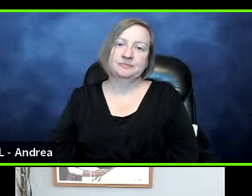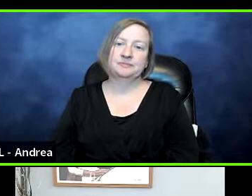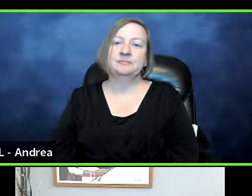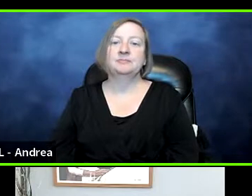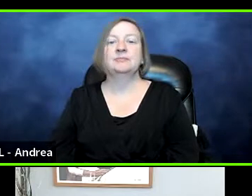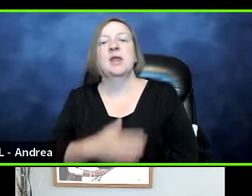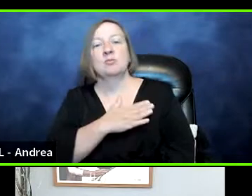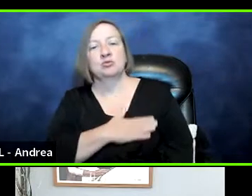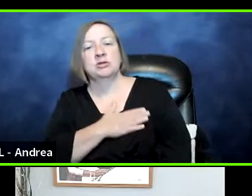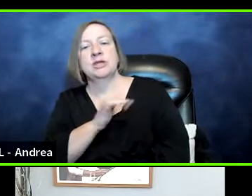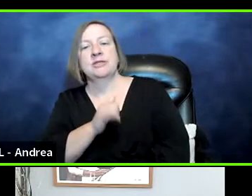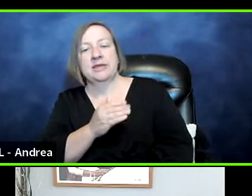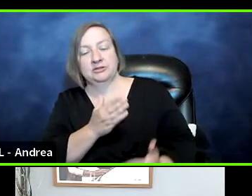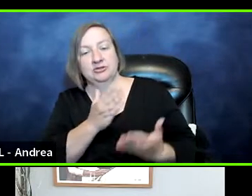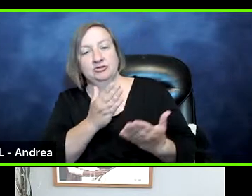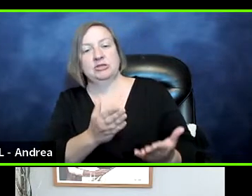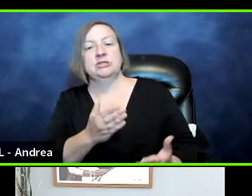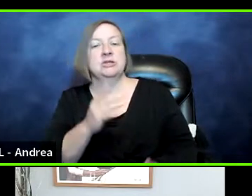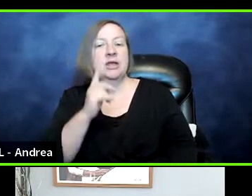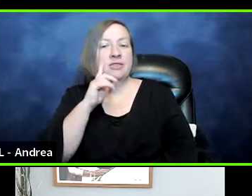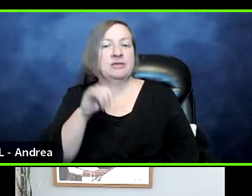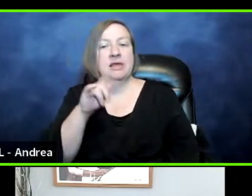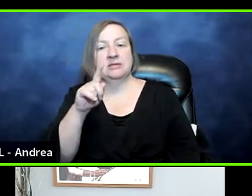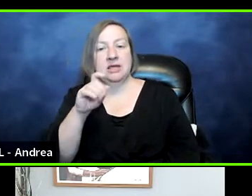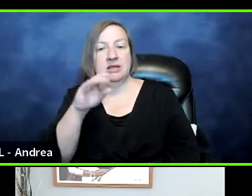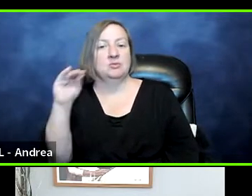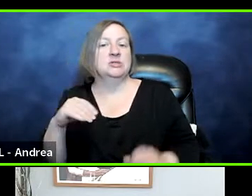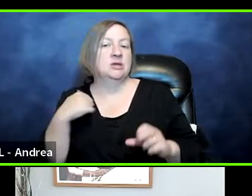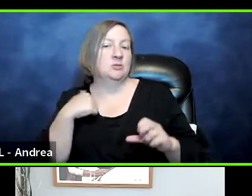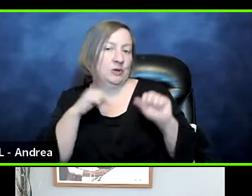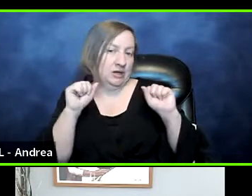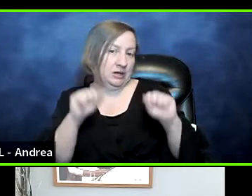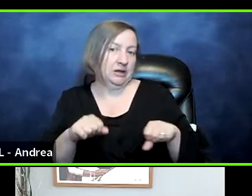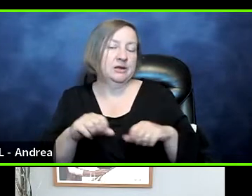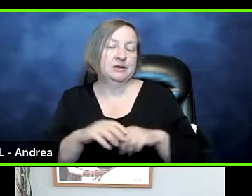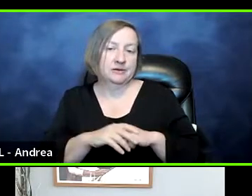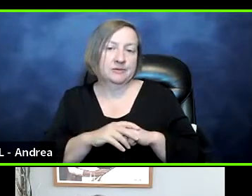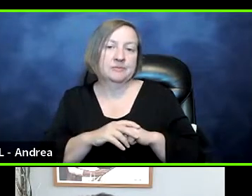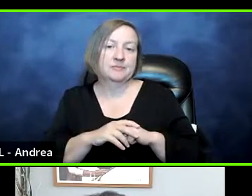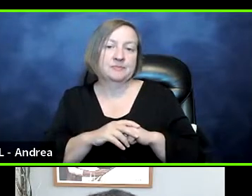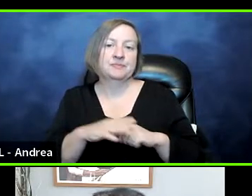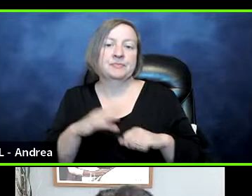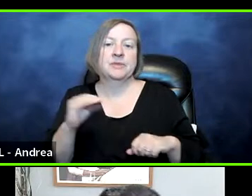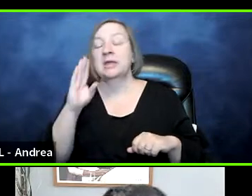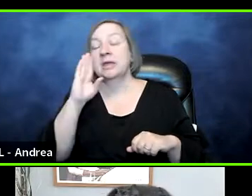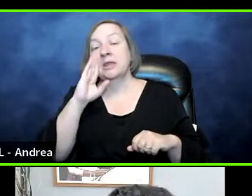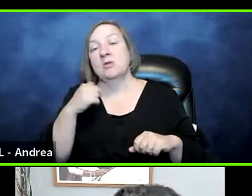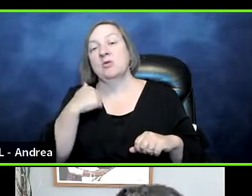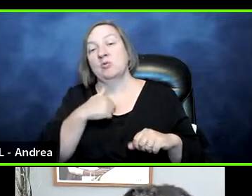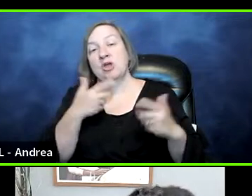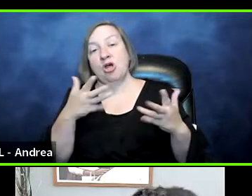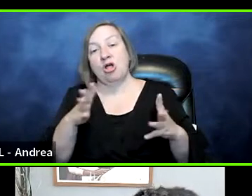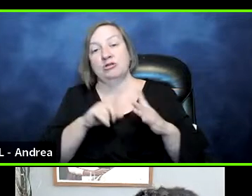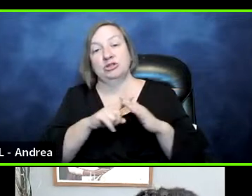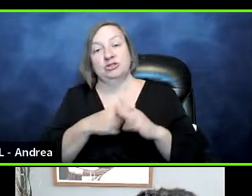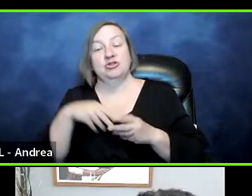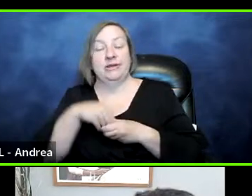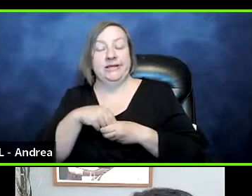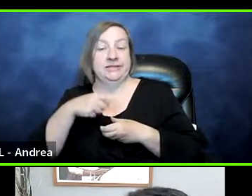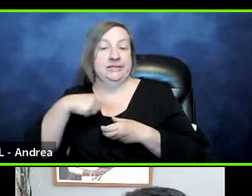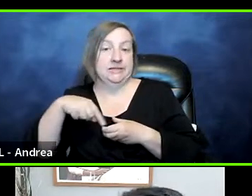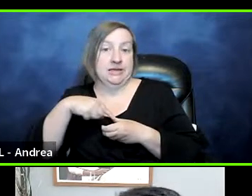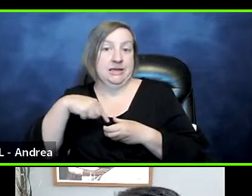Appreciate that suggestion. I think that is 100% doable. And I know we've already started internally kind